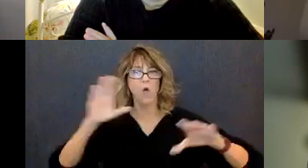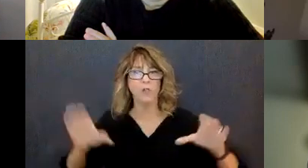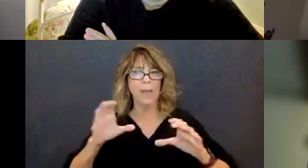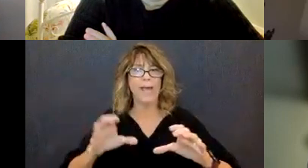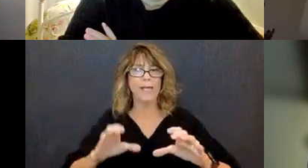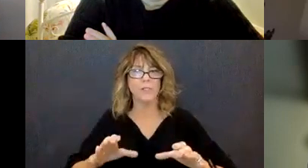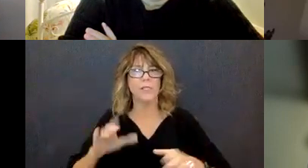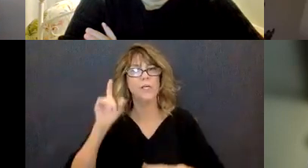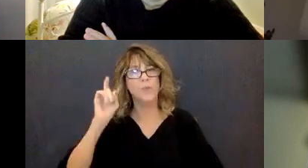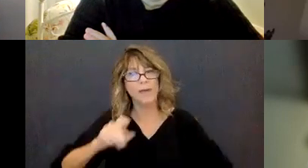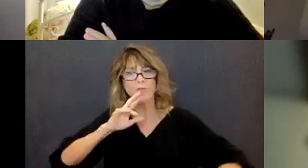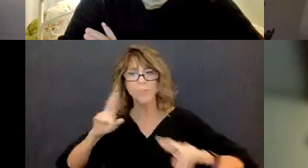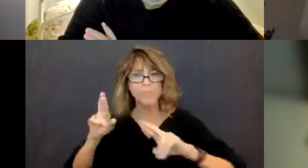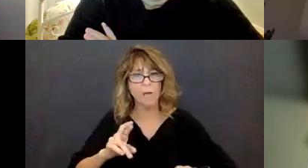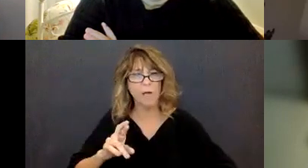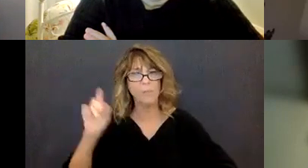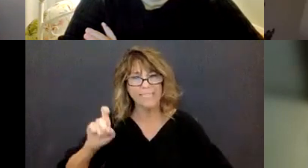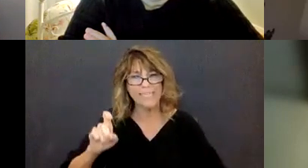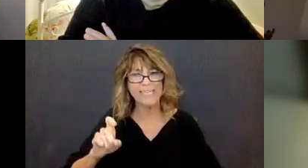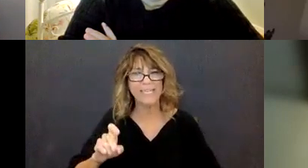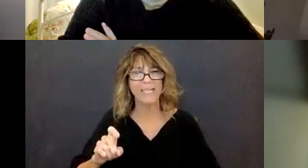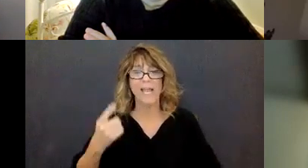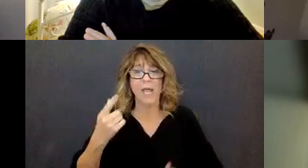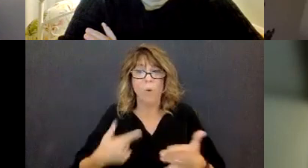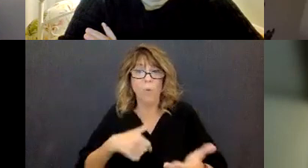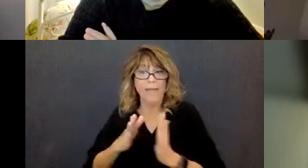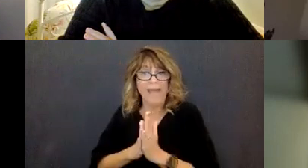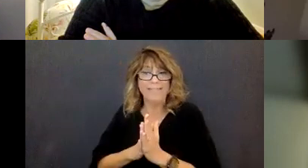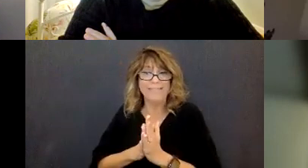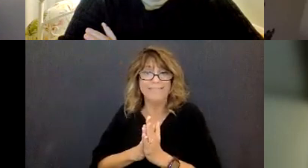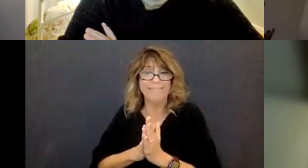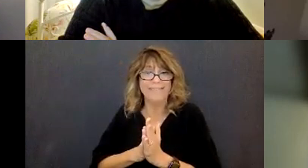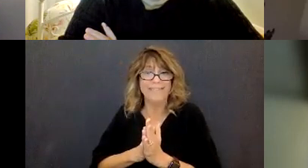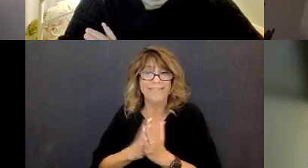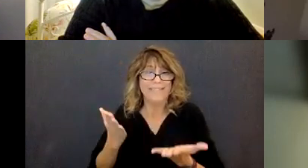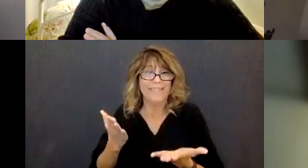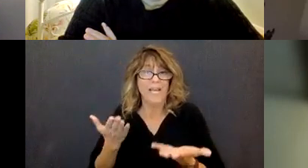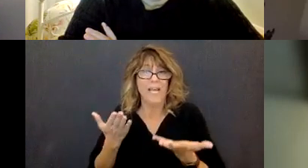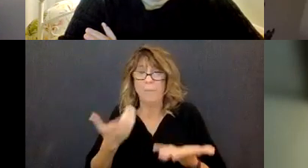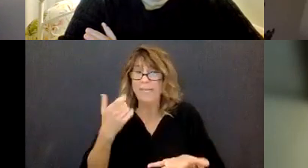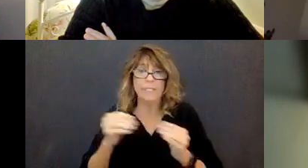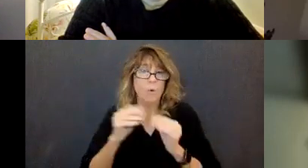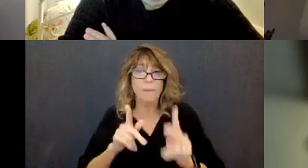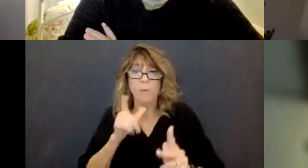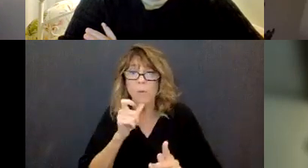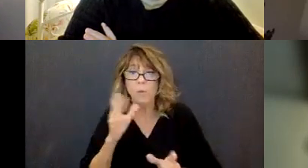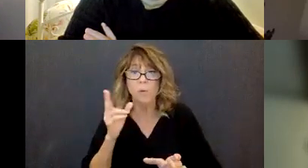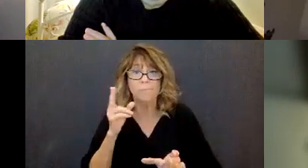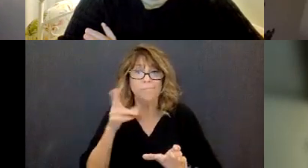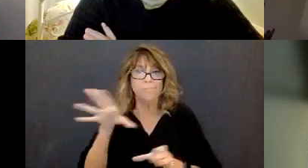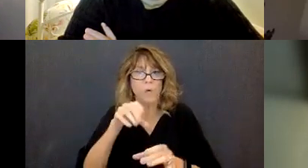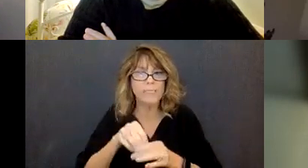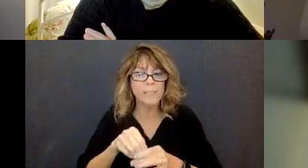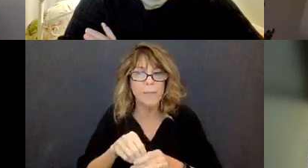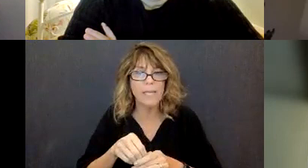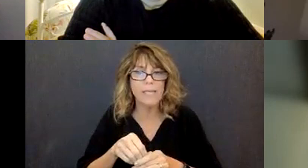you to respond to that and do what's being asked, in the sense that please participate. We so appreciate you being here today. You're here because